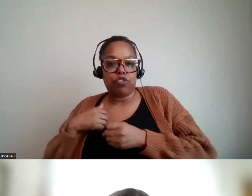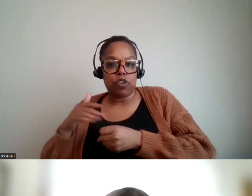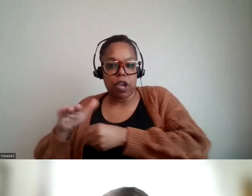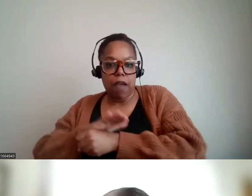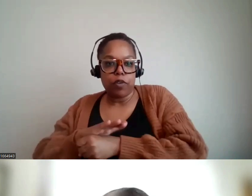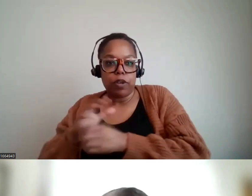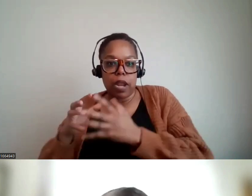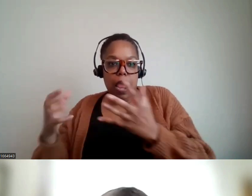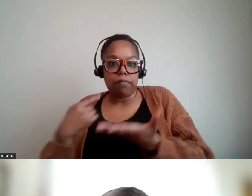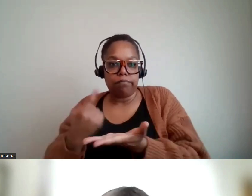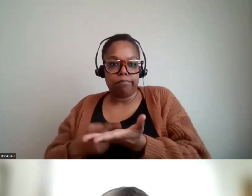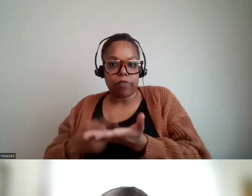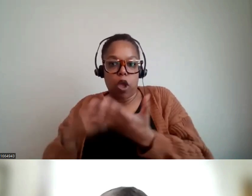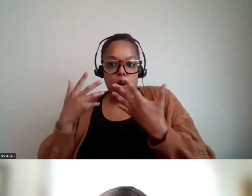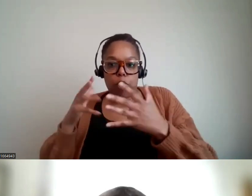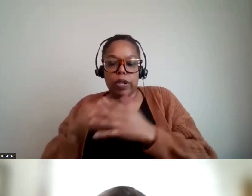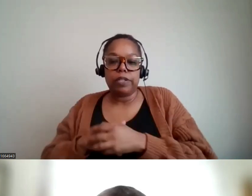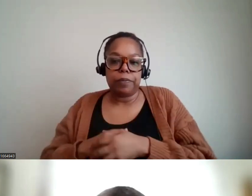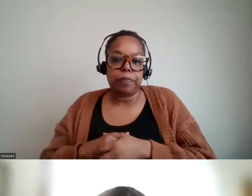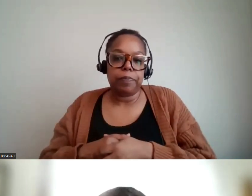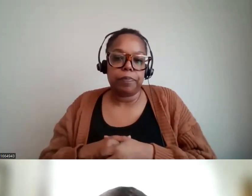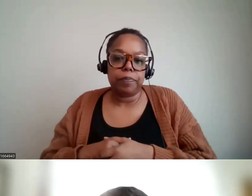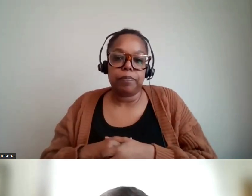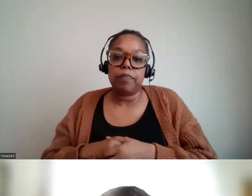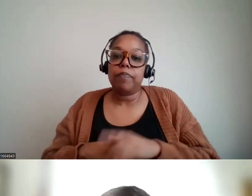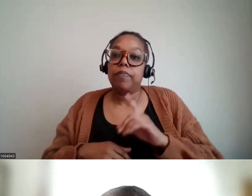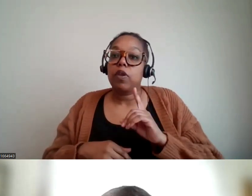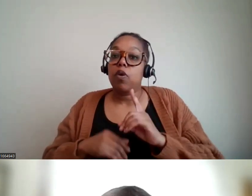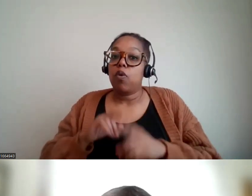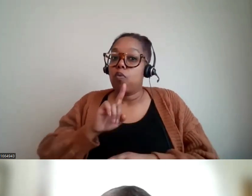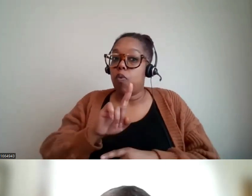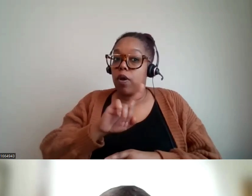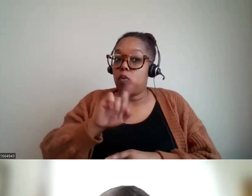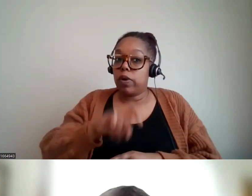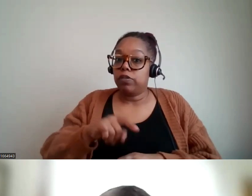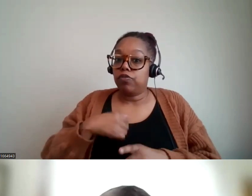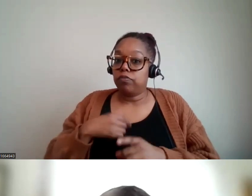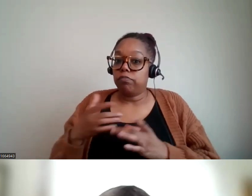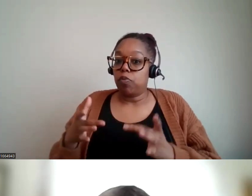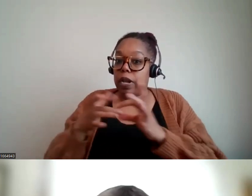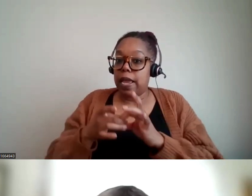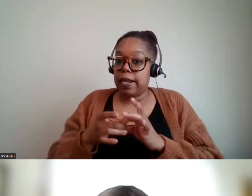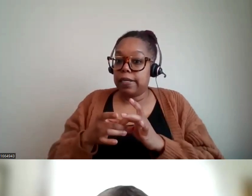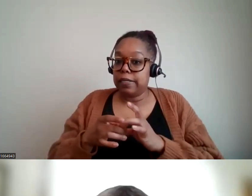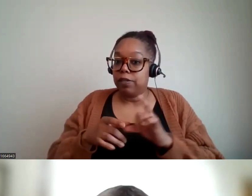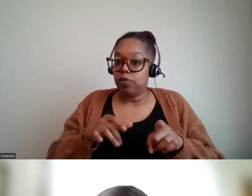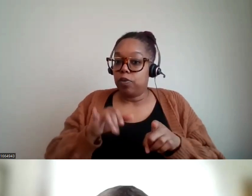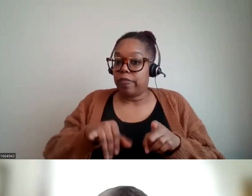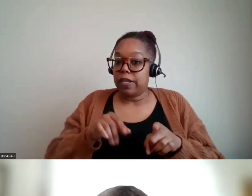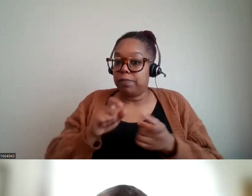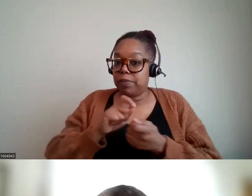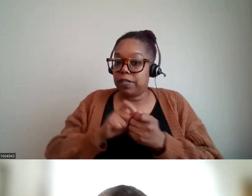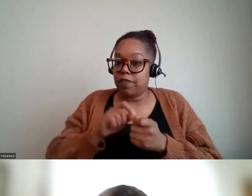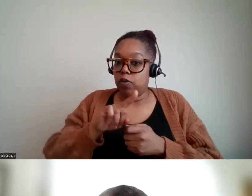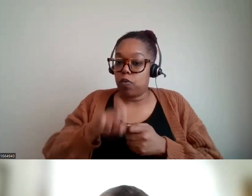there. Yeah, one kind of question related to that we saw was like with workforce, what level of experience are you